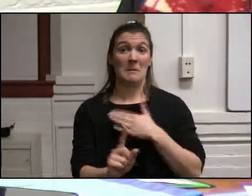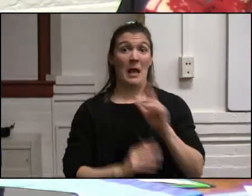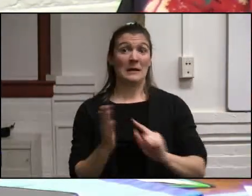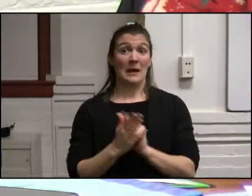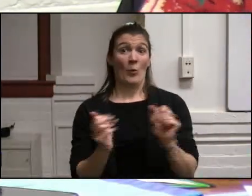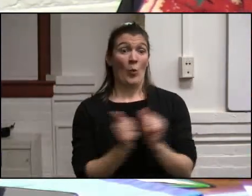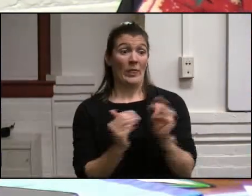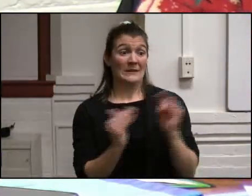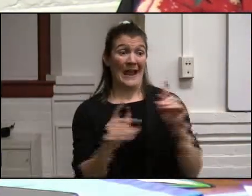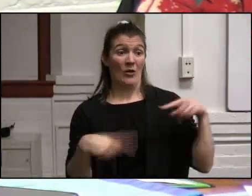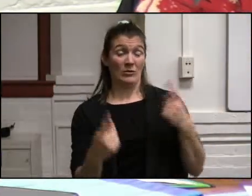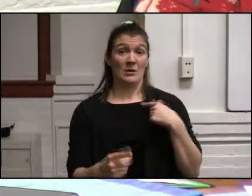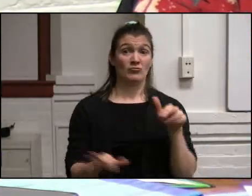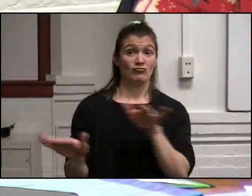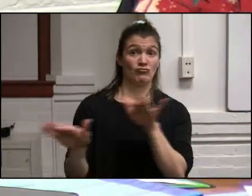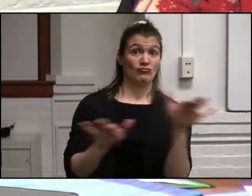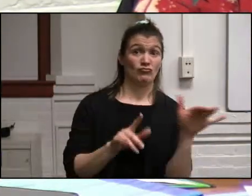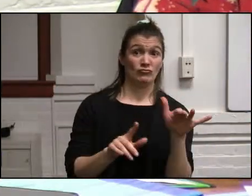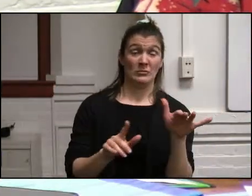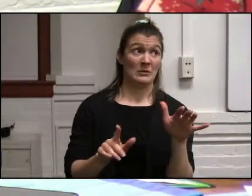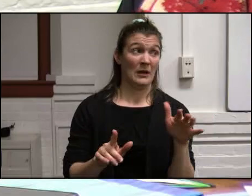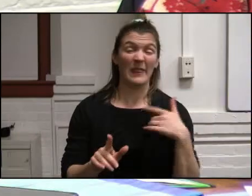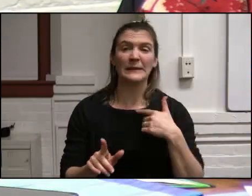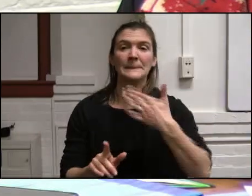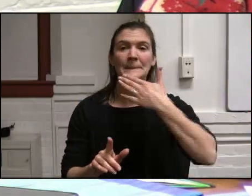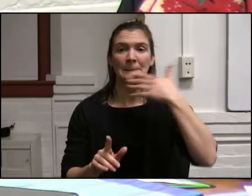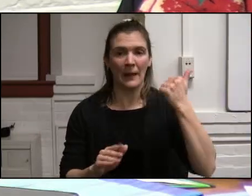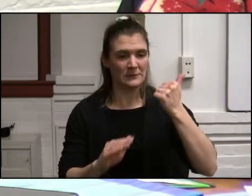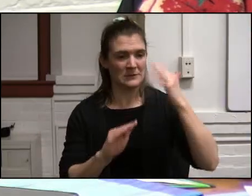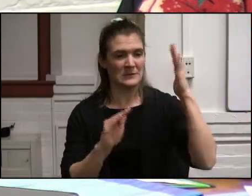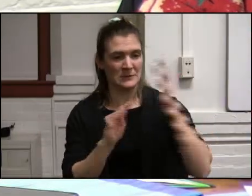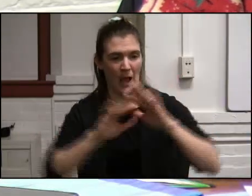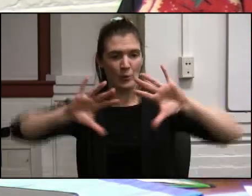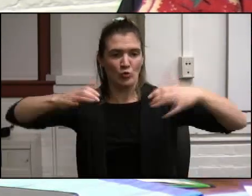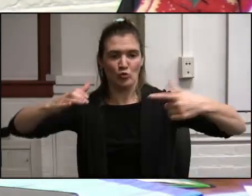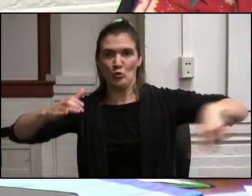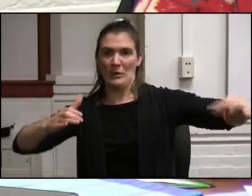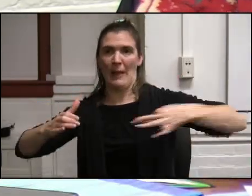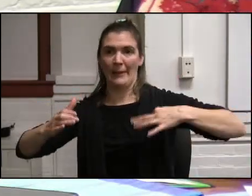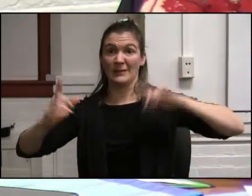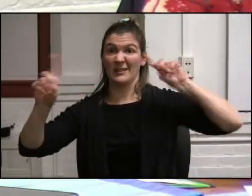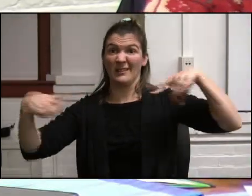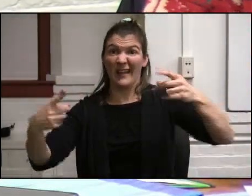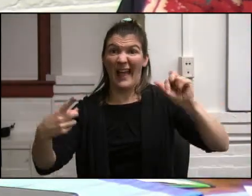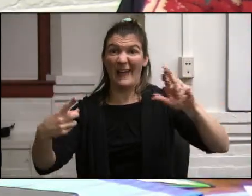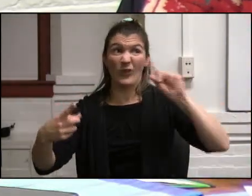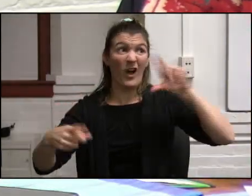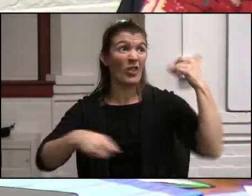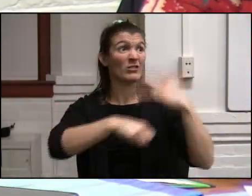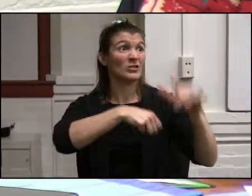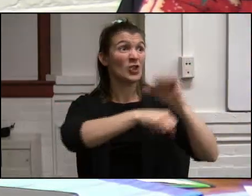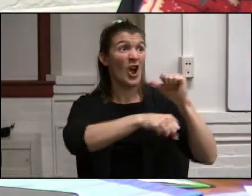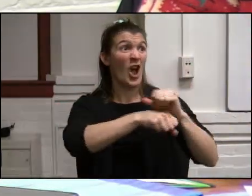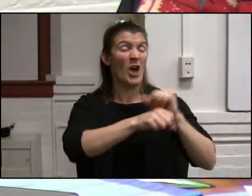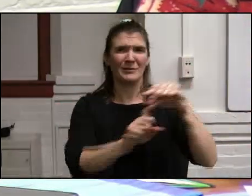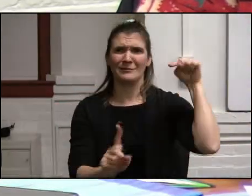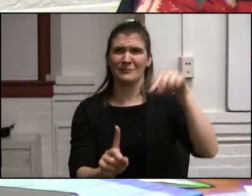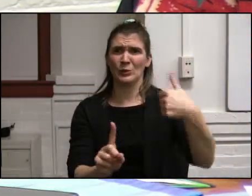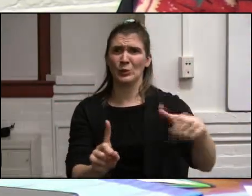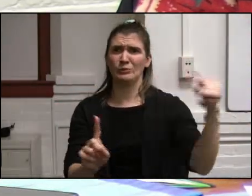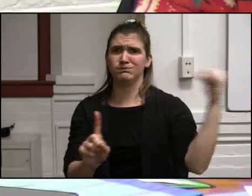time with the town, this was the largest, strongest applicant pool that we had for any of the openings that have come up in the last 5